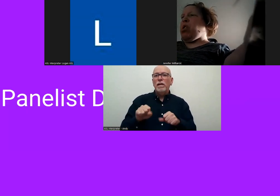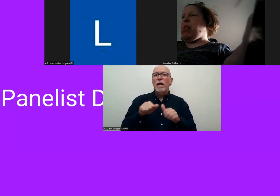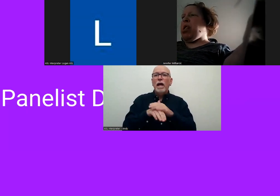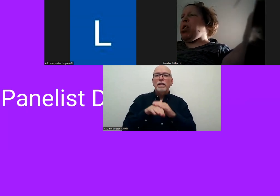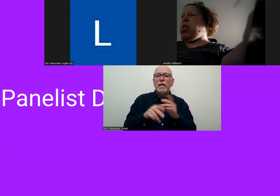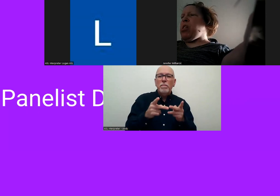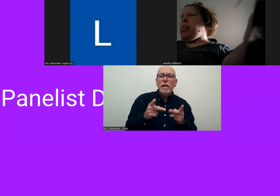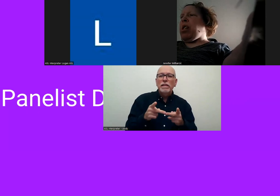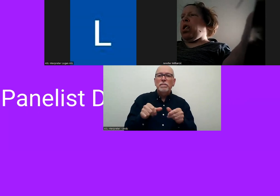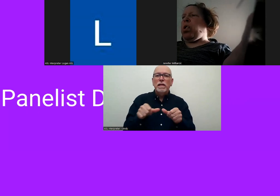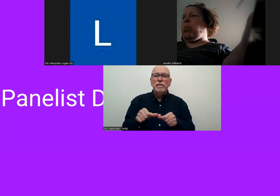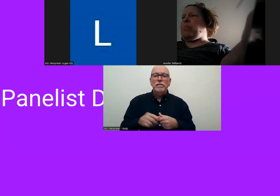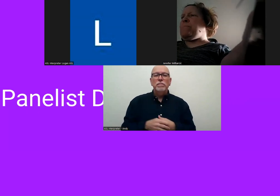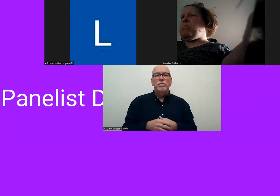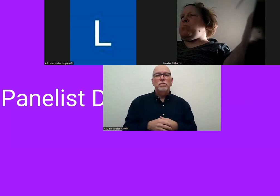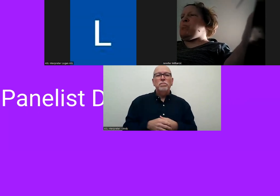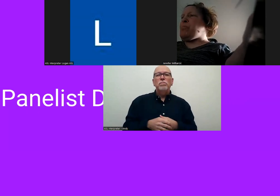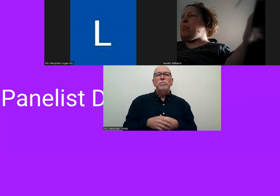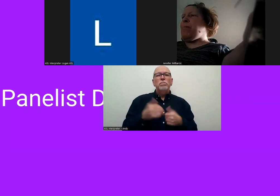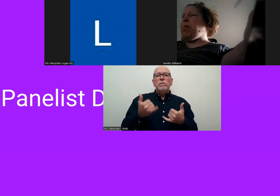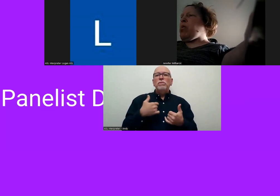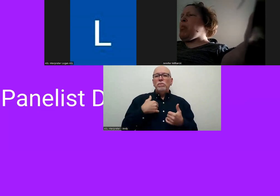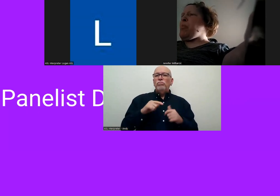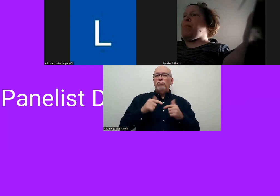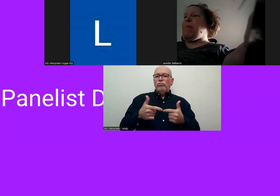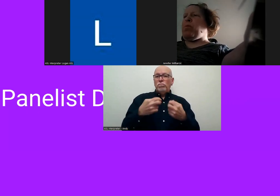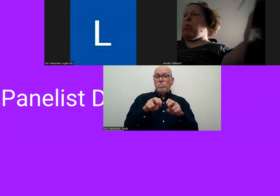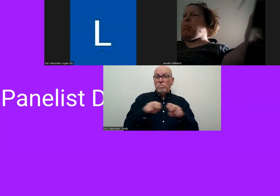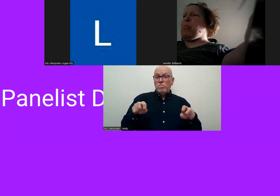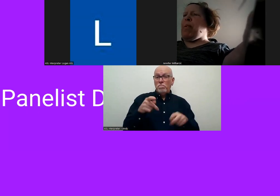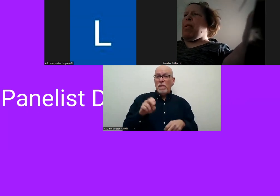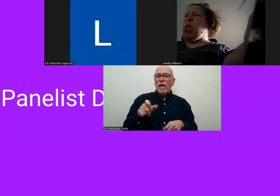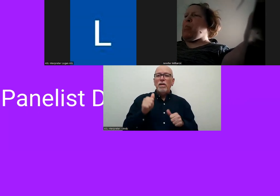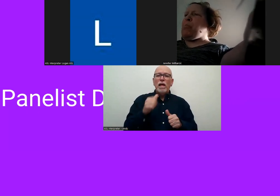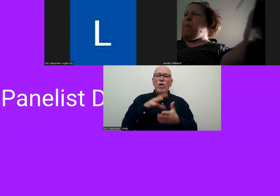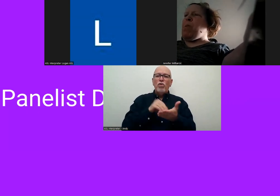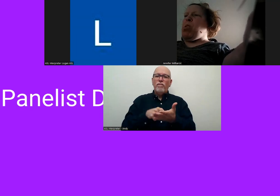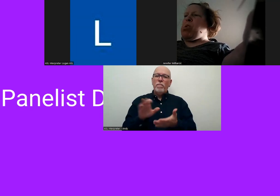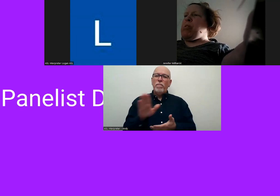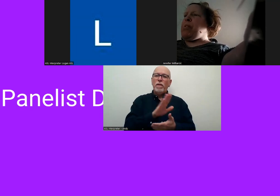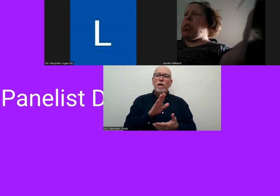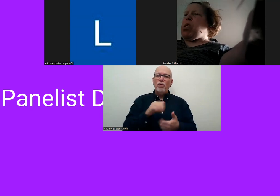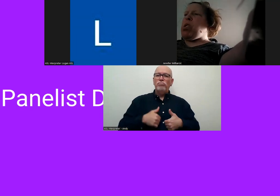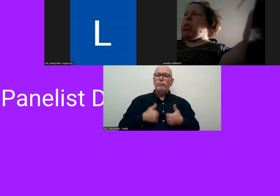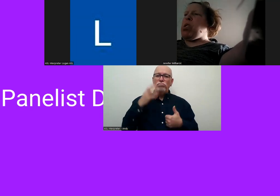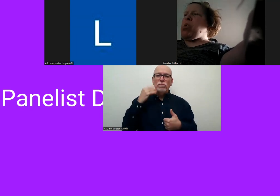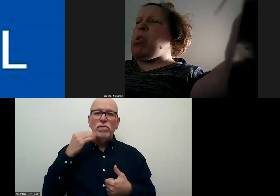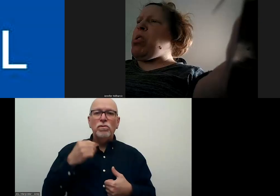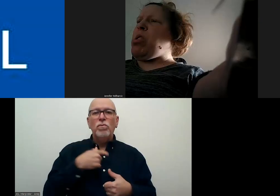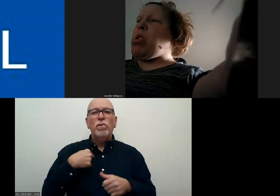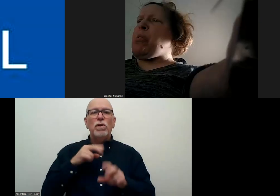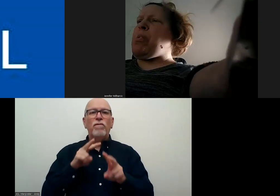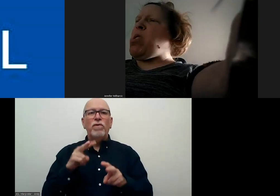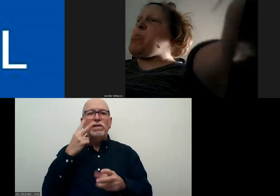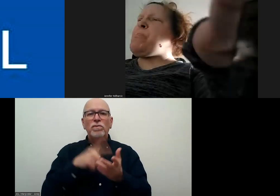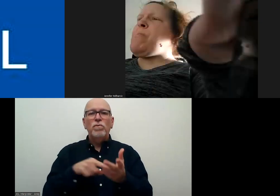spaces let's turn to the panel and learn about their lived experience we look forward to hearing what